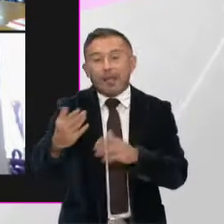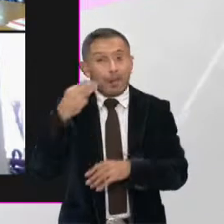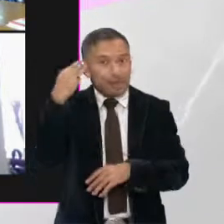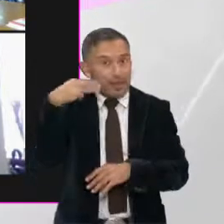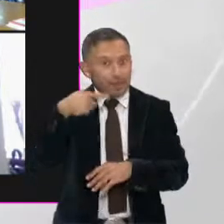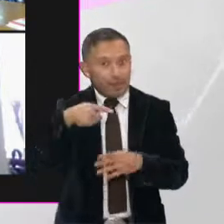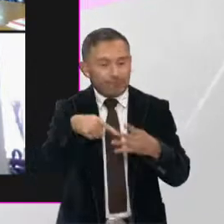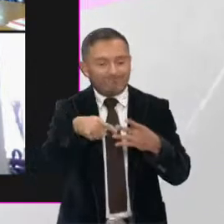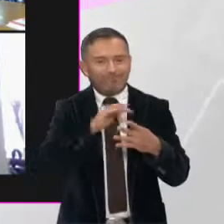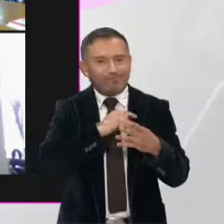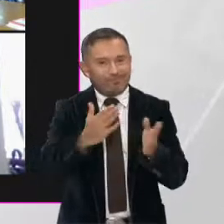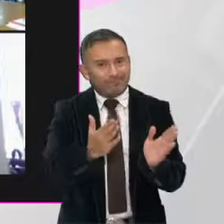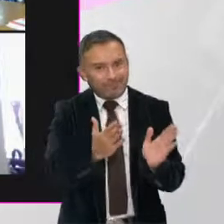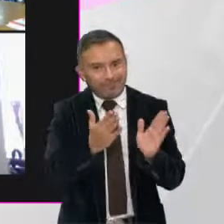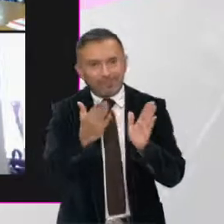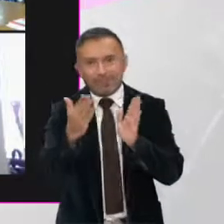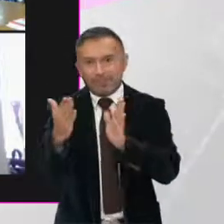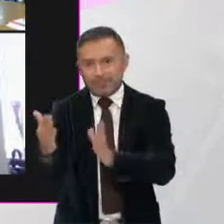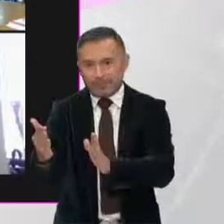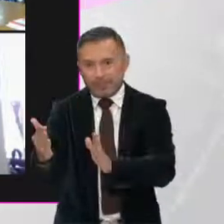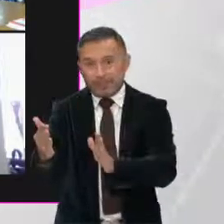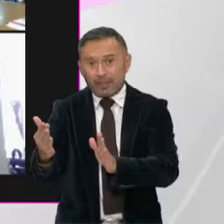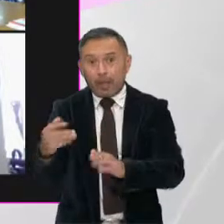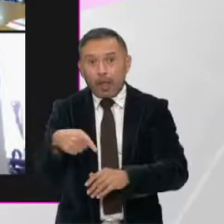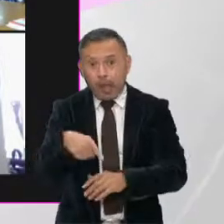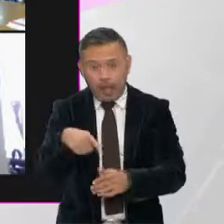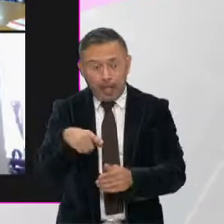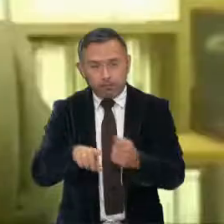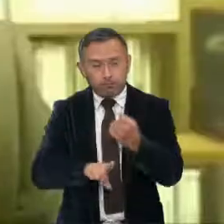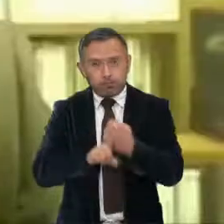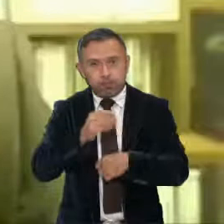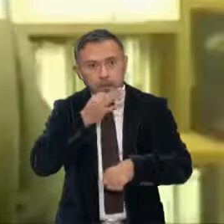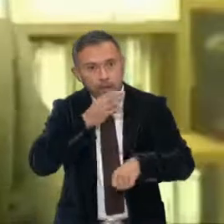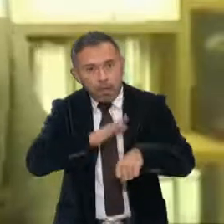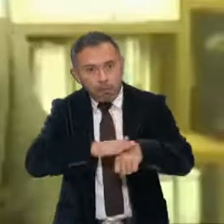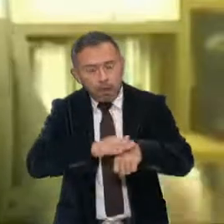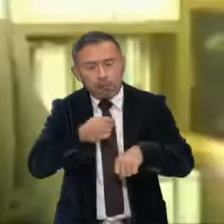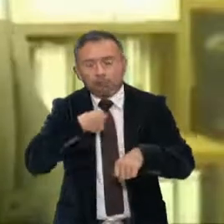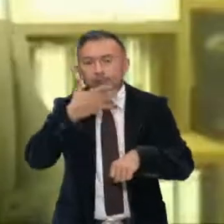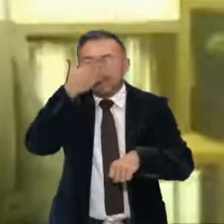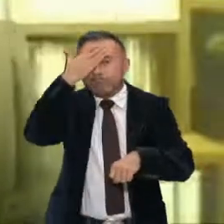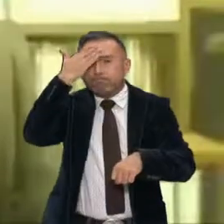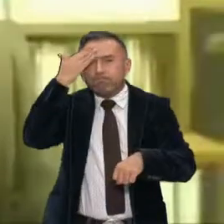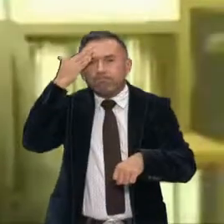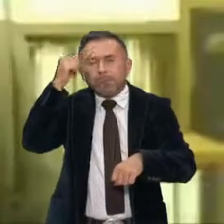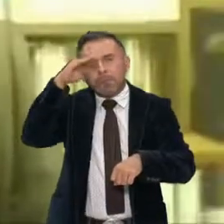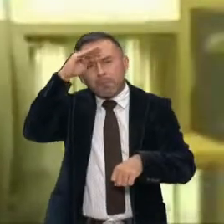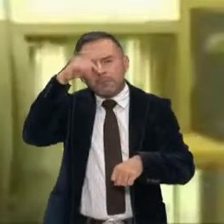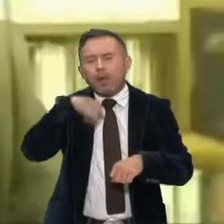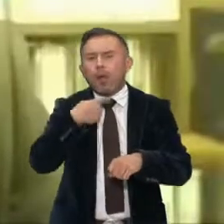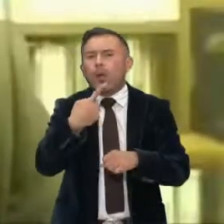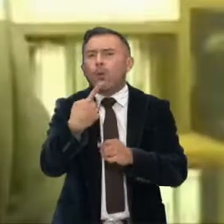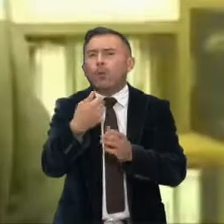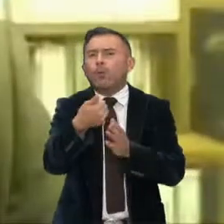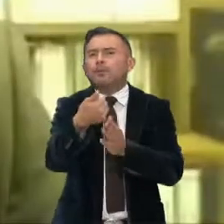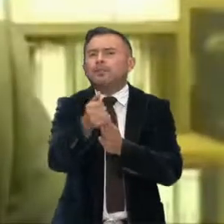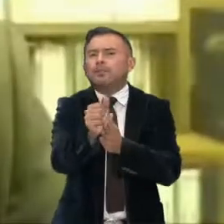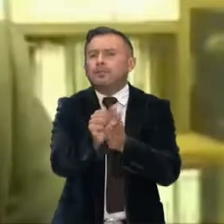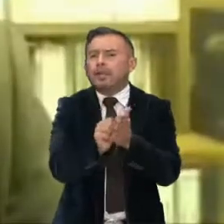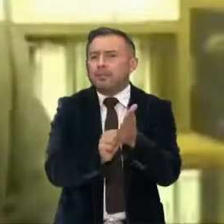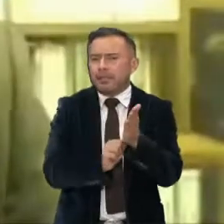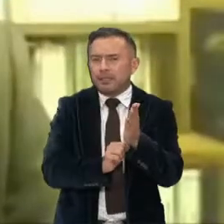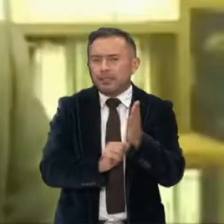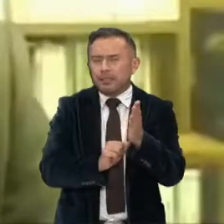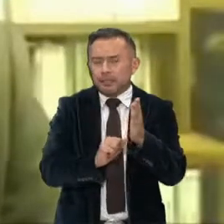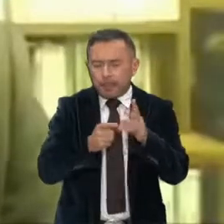date for the end of March. So we didn't know that back then, but we were entering in a tunnel